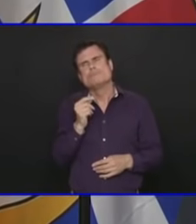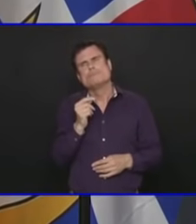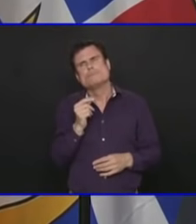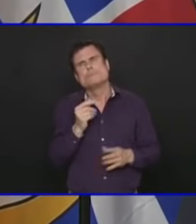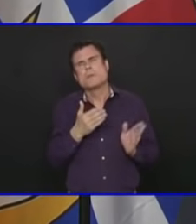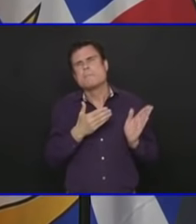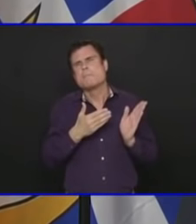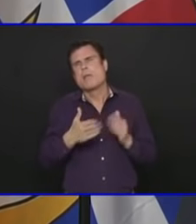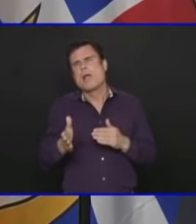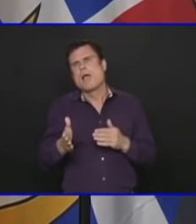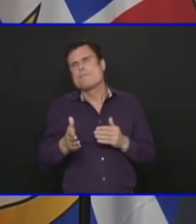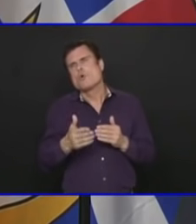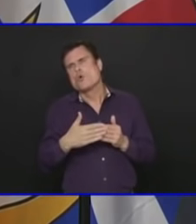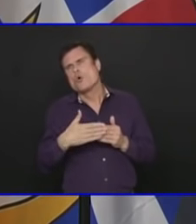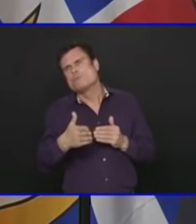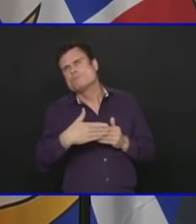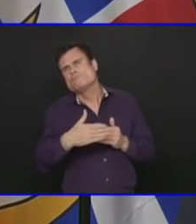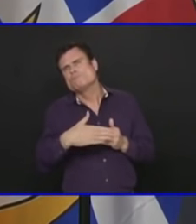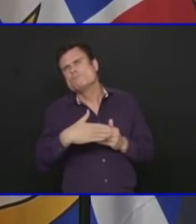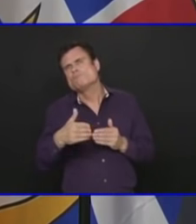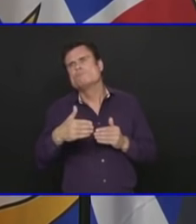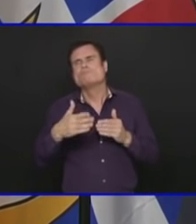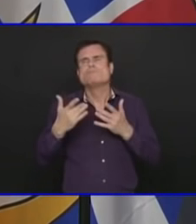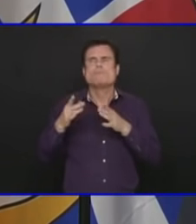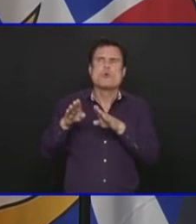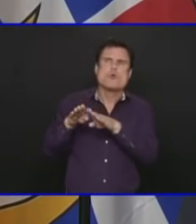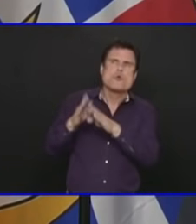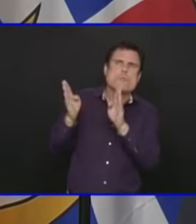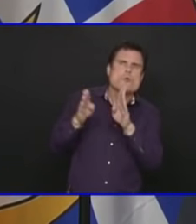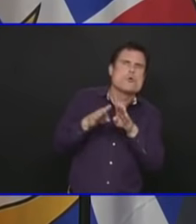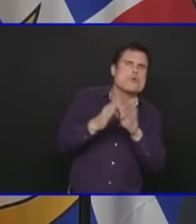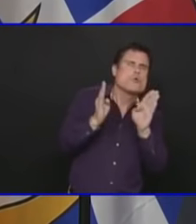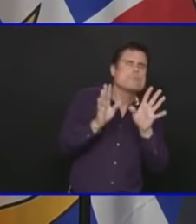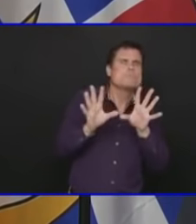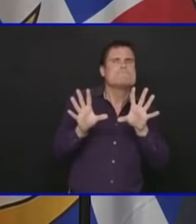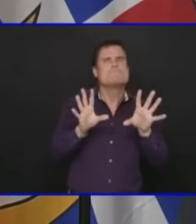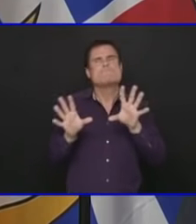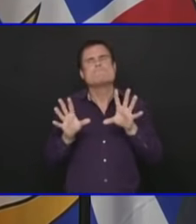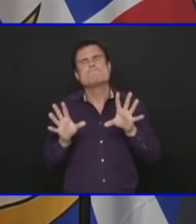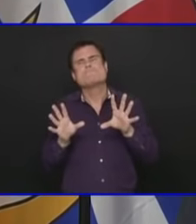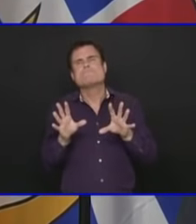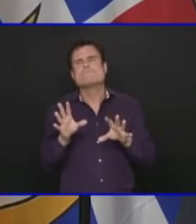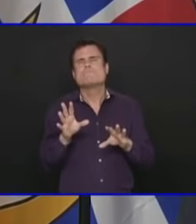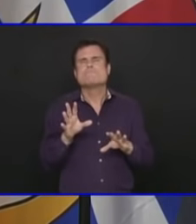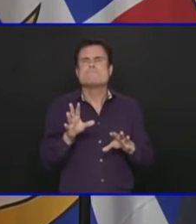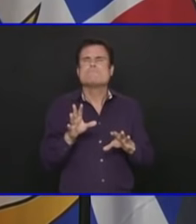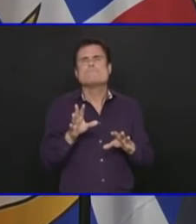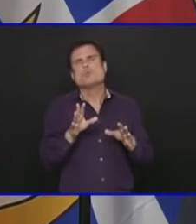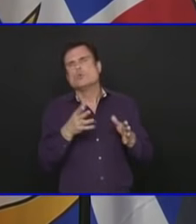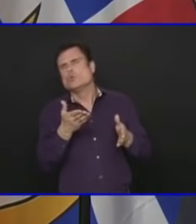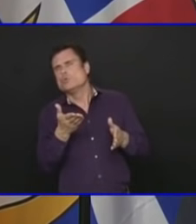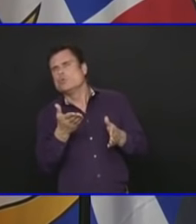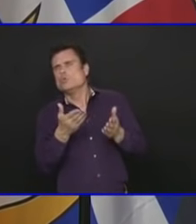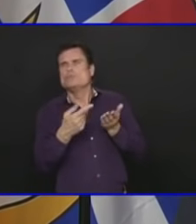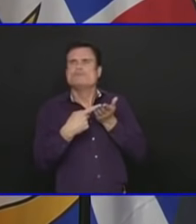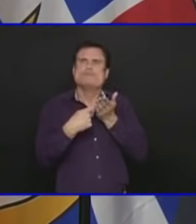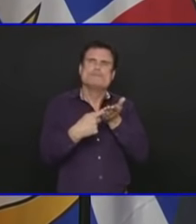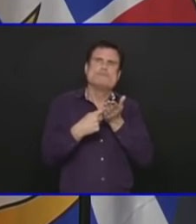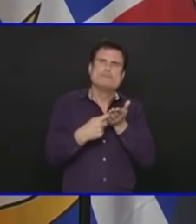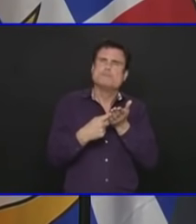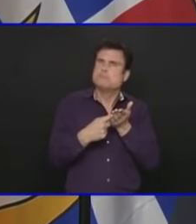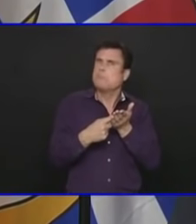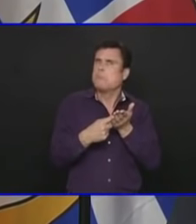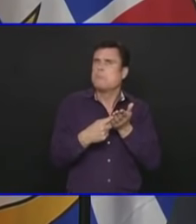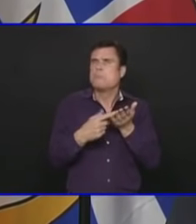talk about going up to 60% of normal contacts, are you worried that, you'll give an inch and the public will take a mile?